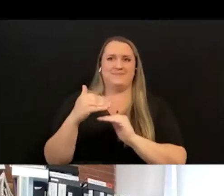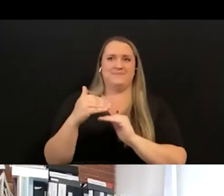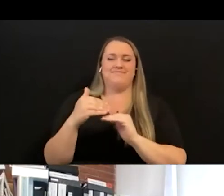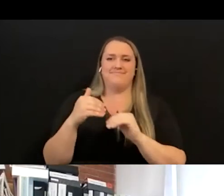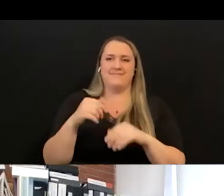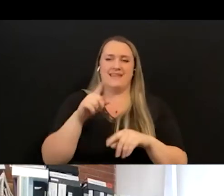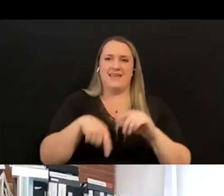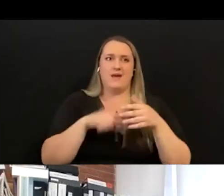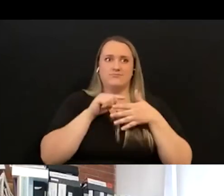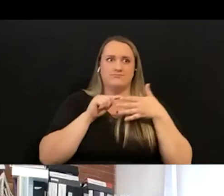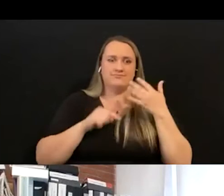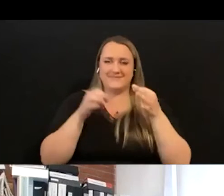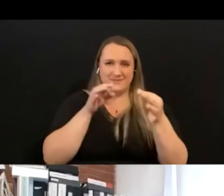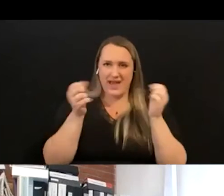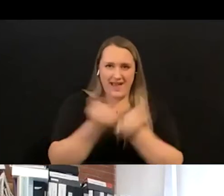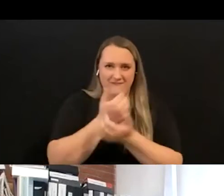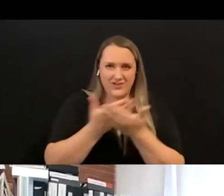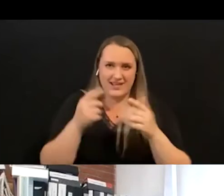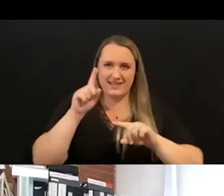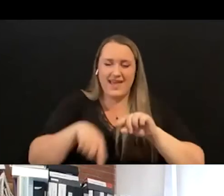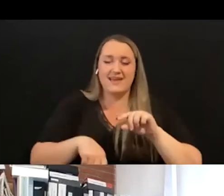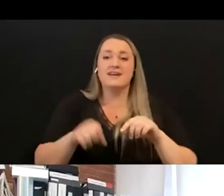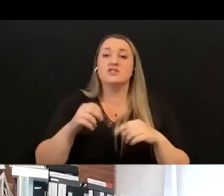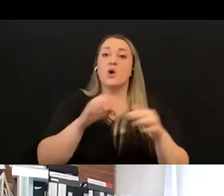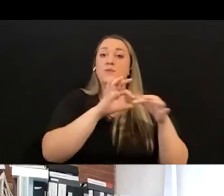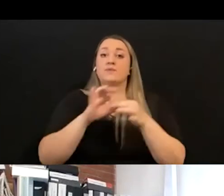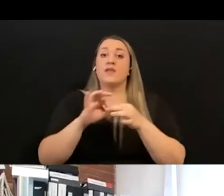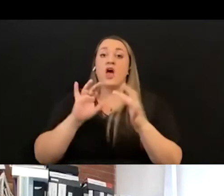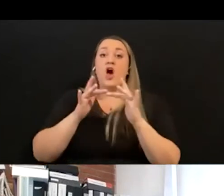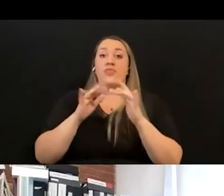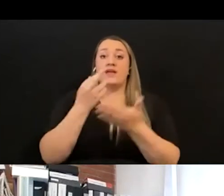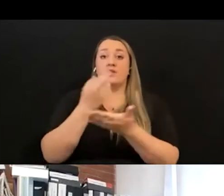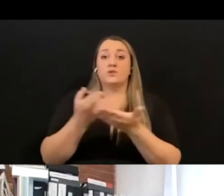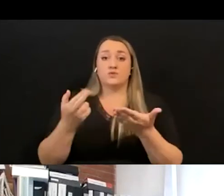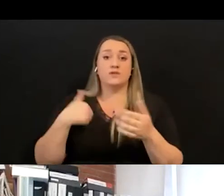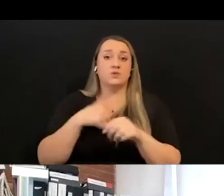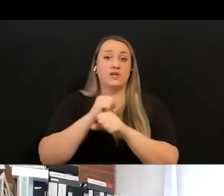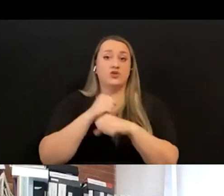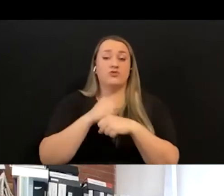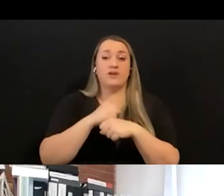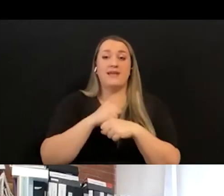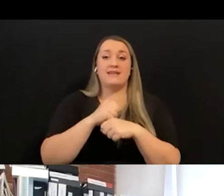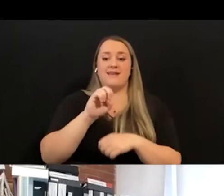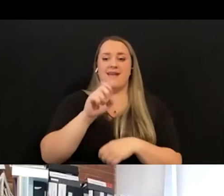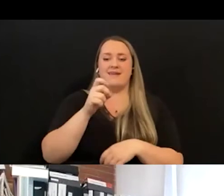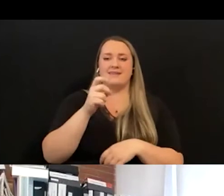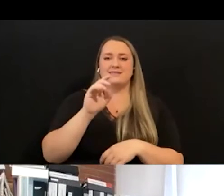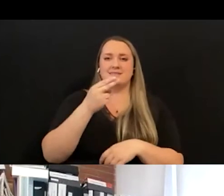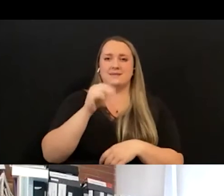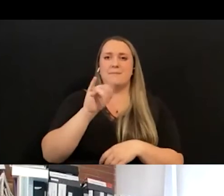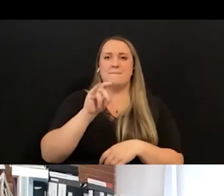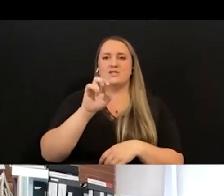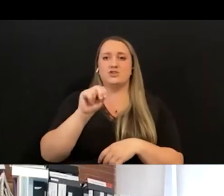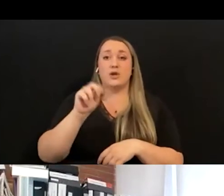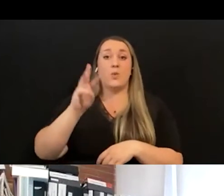full nitty-gritty of that. Then in terms of the online resources, we created an exhibition website, basically with a